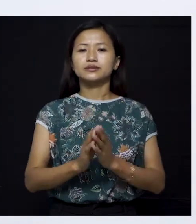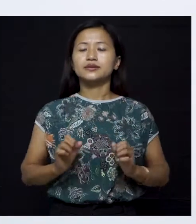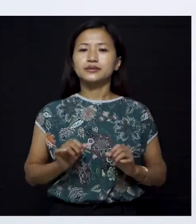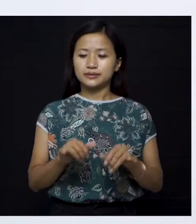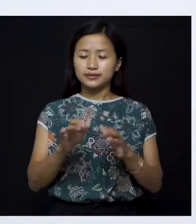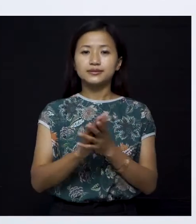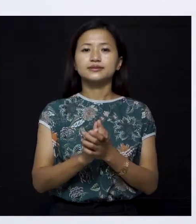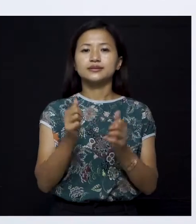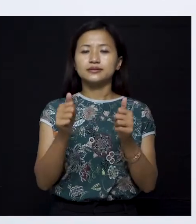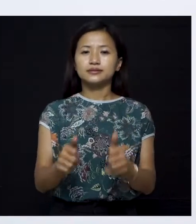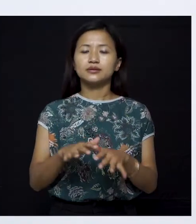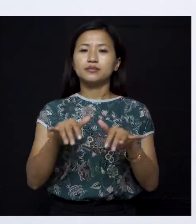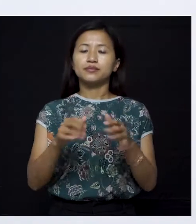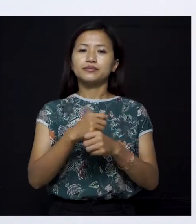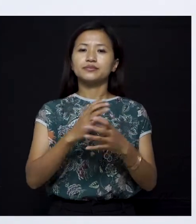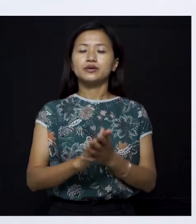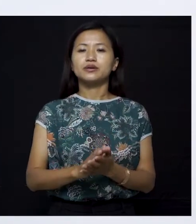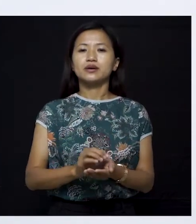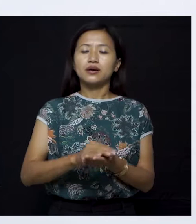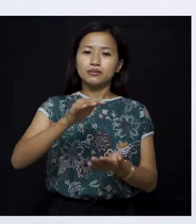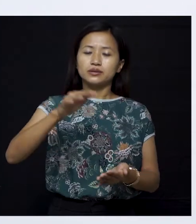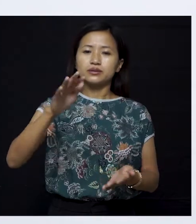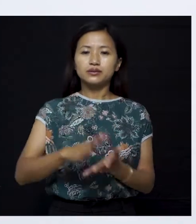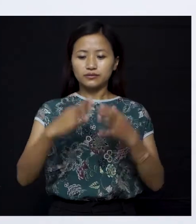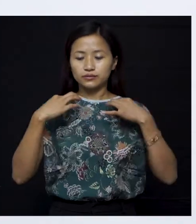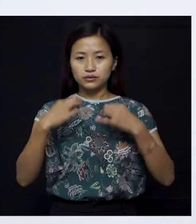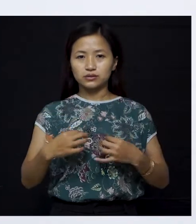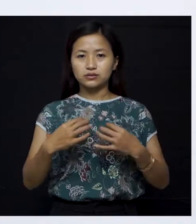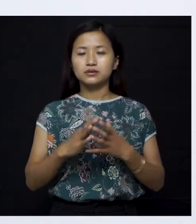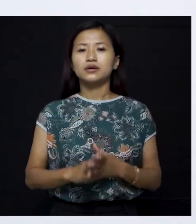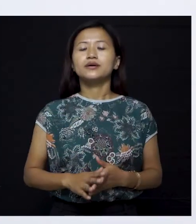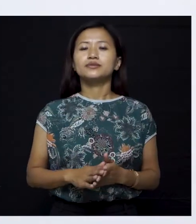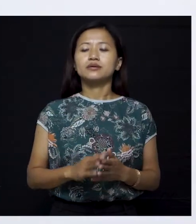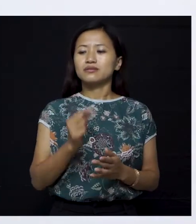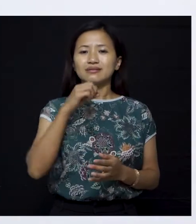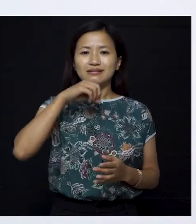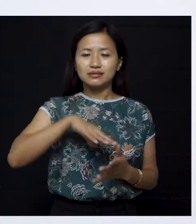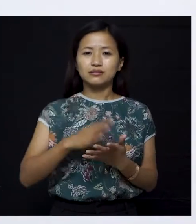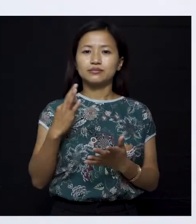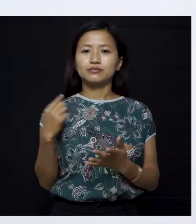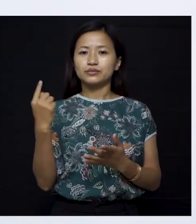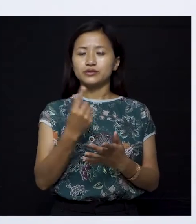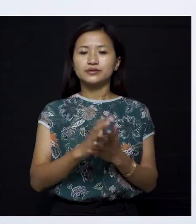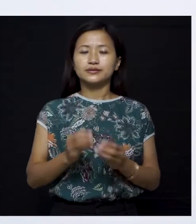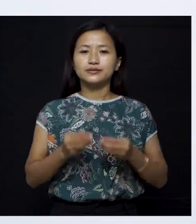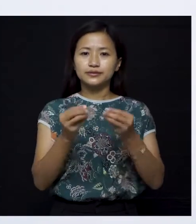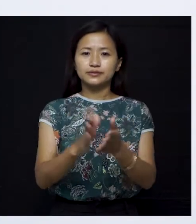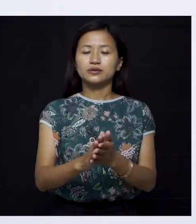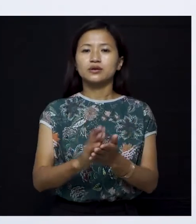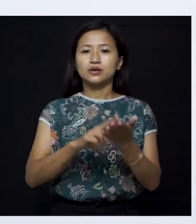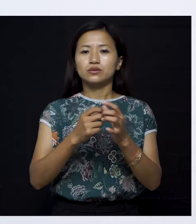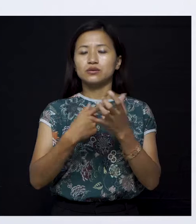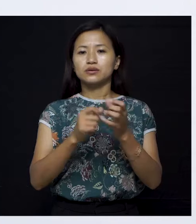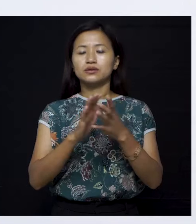anymore. We have also discussed about the bundle of clothes that the young priest gave to Nora, right? Nora brought in, but she's